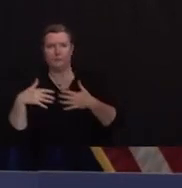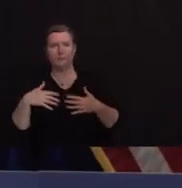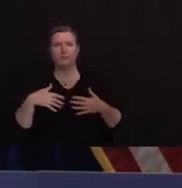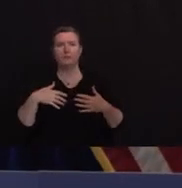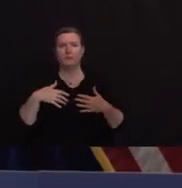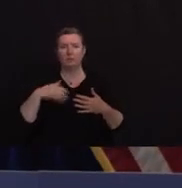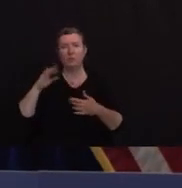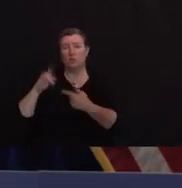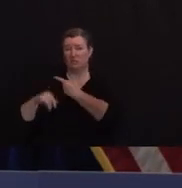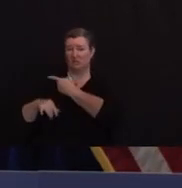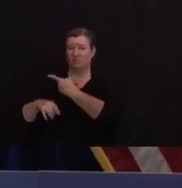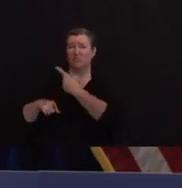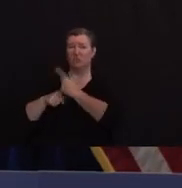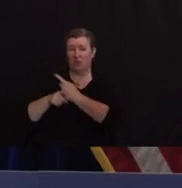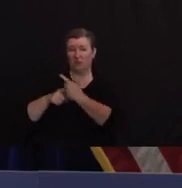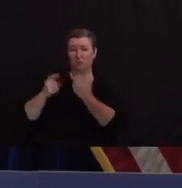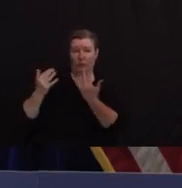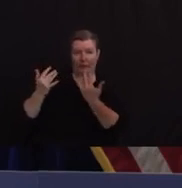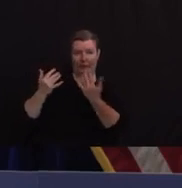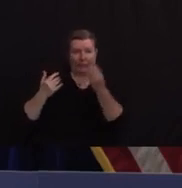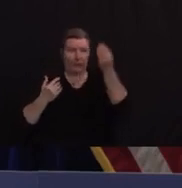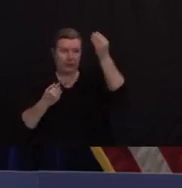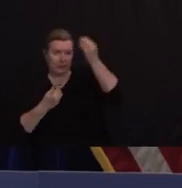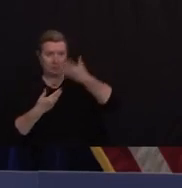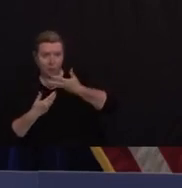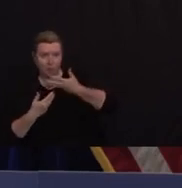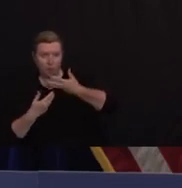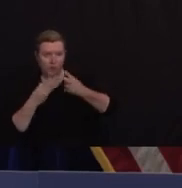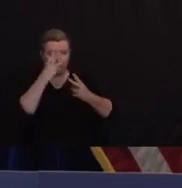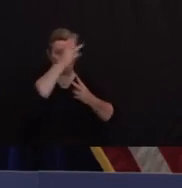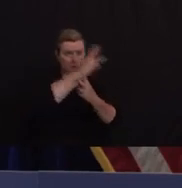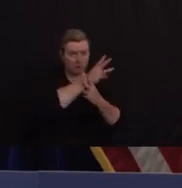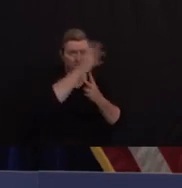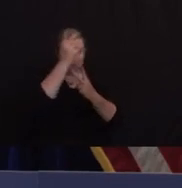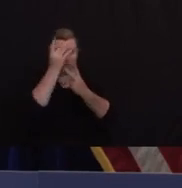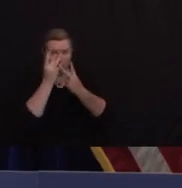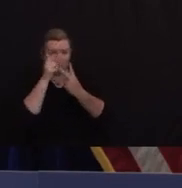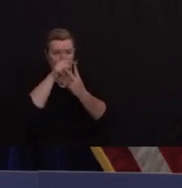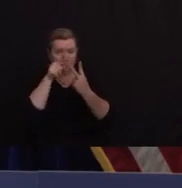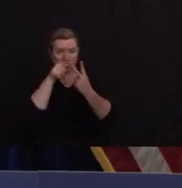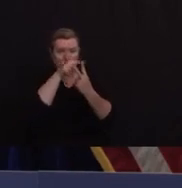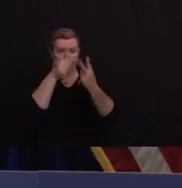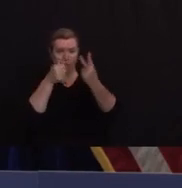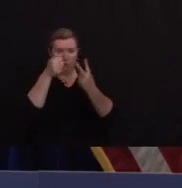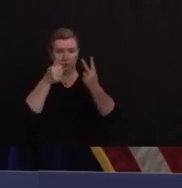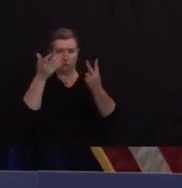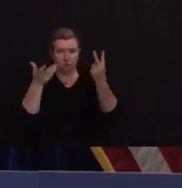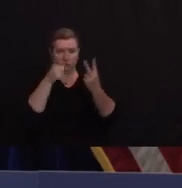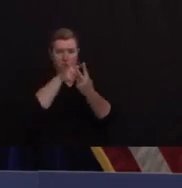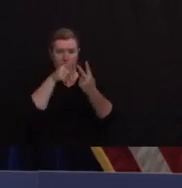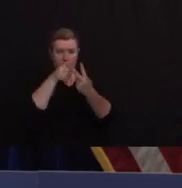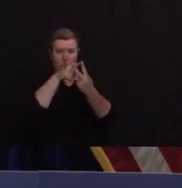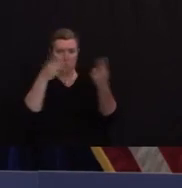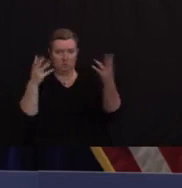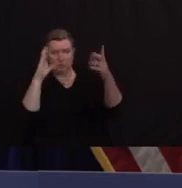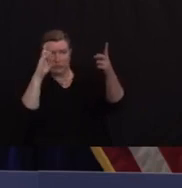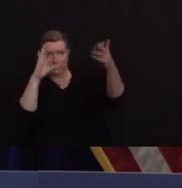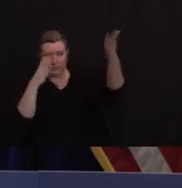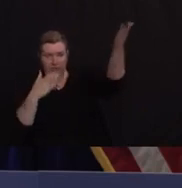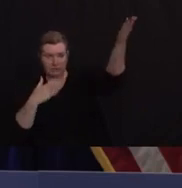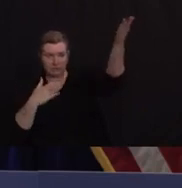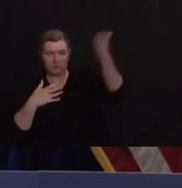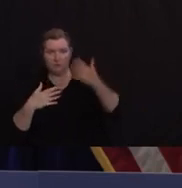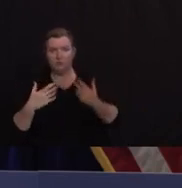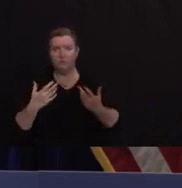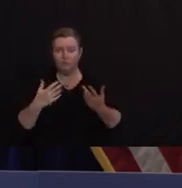months. If it moves to 6 months, we know about 2.5 million people will be eligible. And we will be prepared through